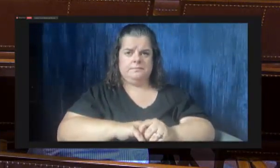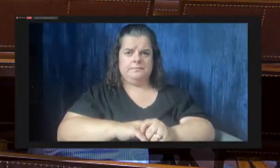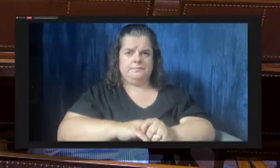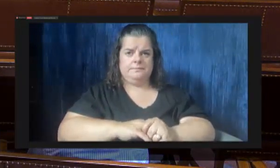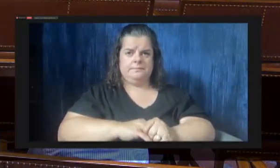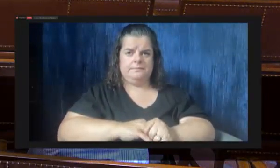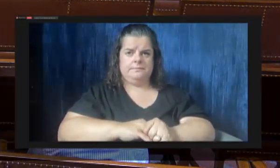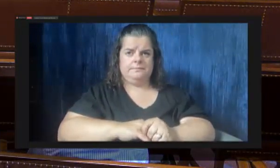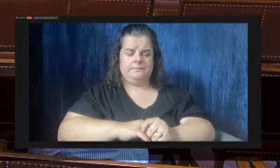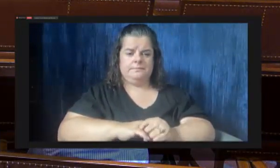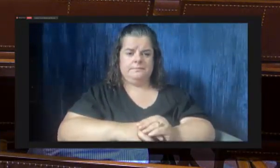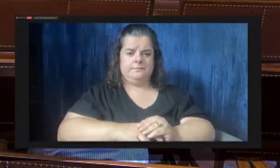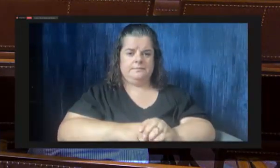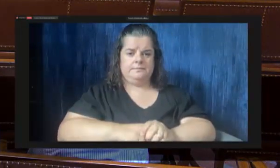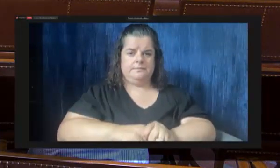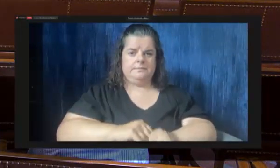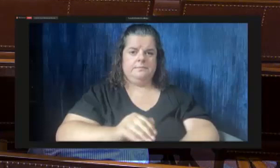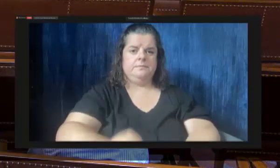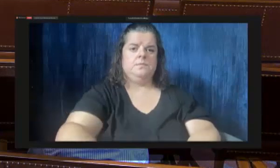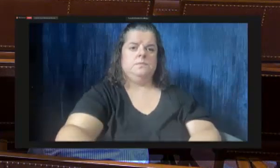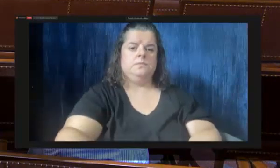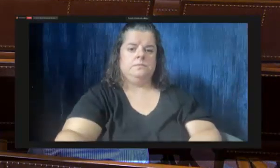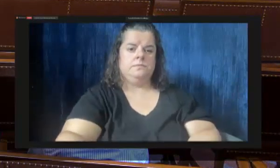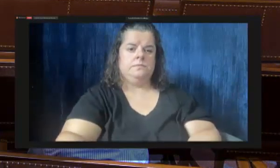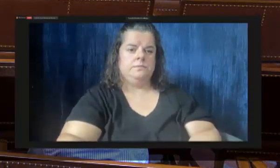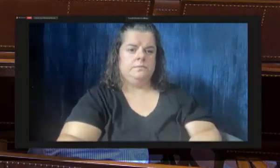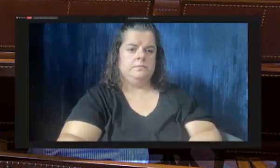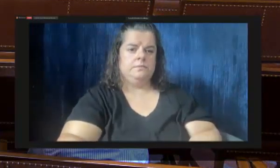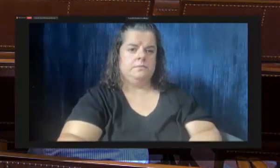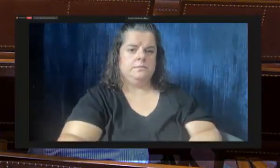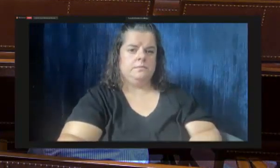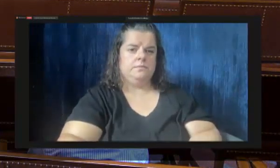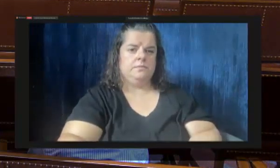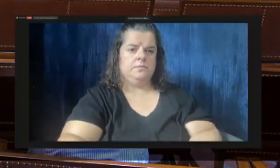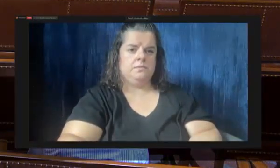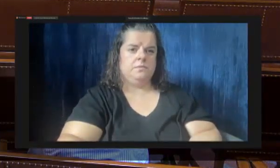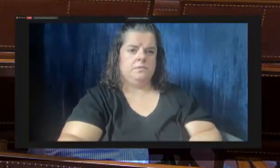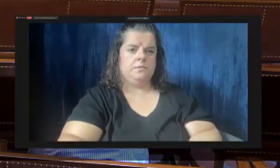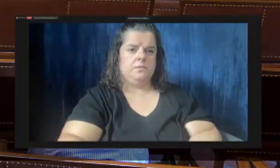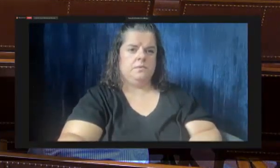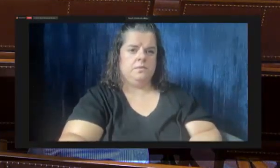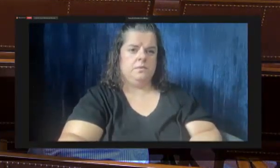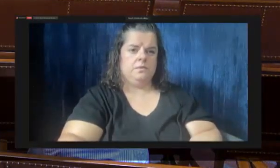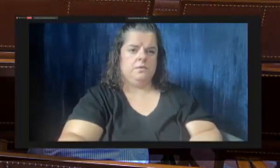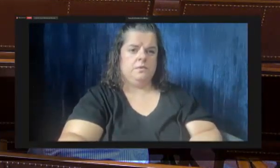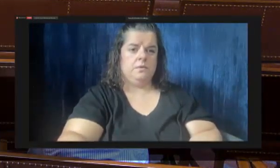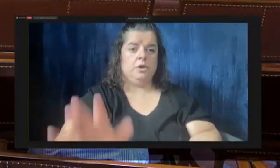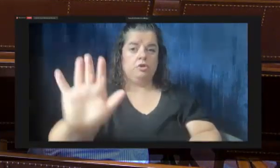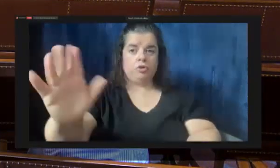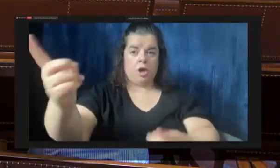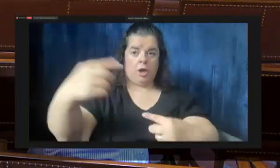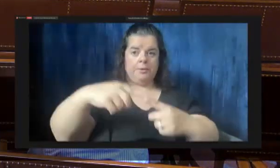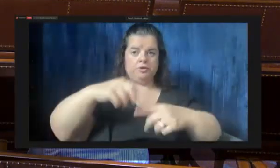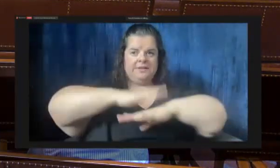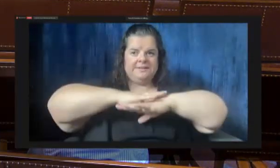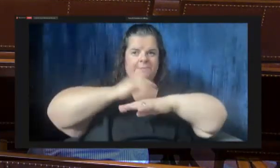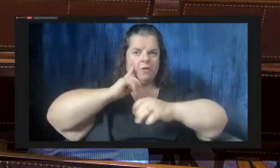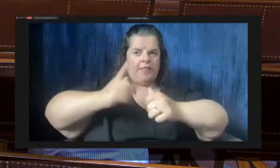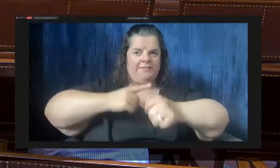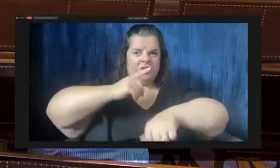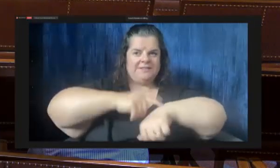Of course. Yeah, thanks, Director. Appreciate it. Yeah, no, you're coming to the table for the first time, I know,